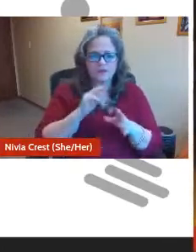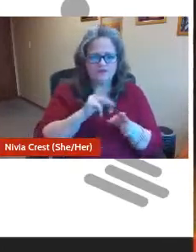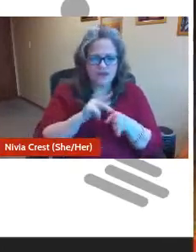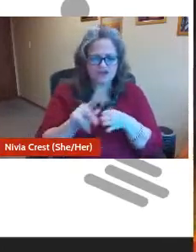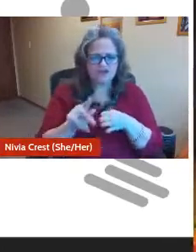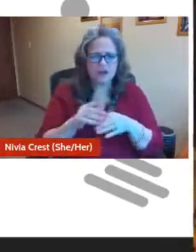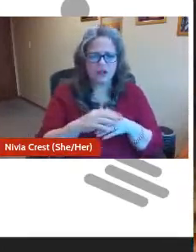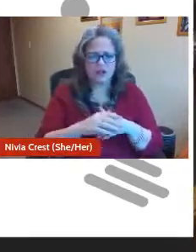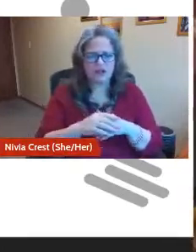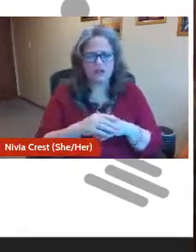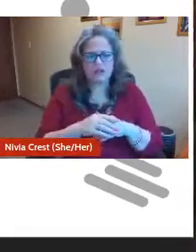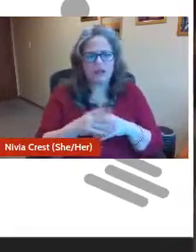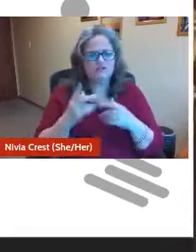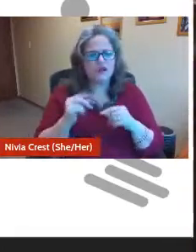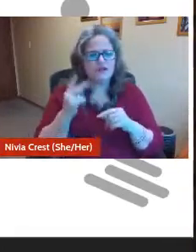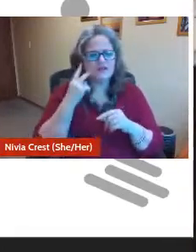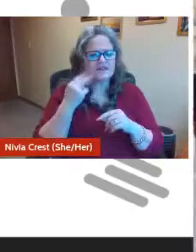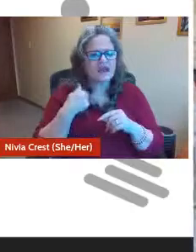Makes